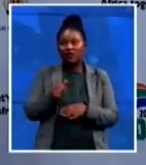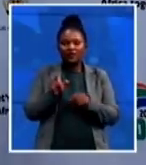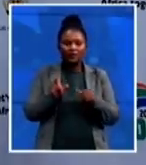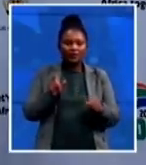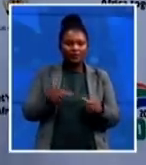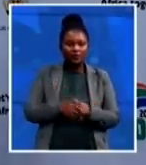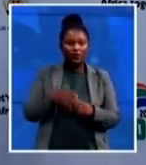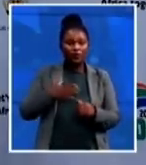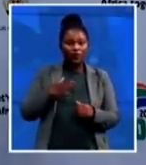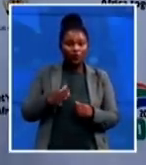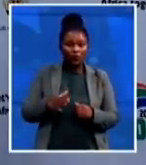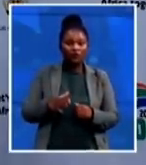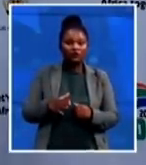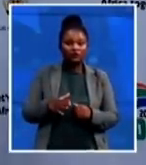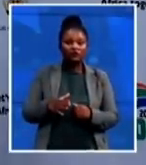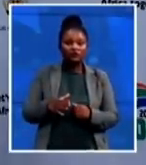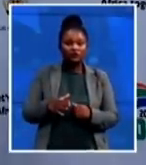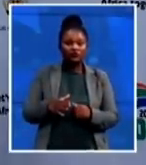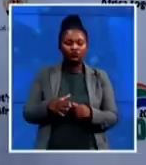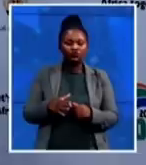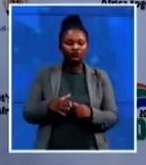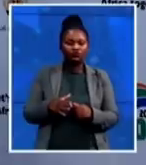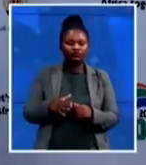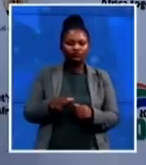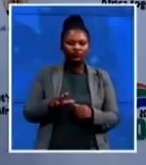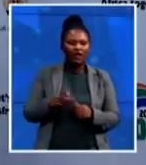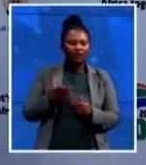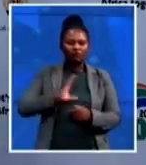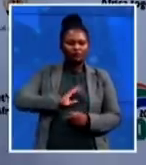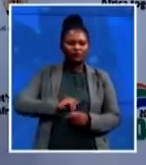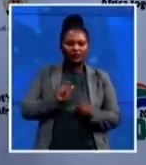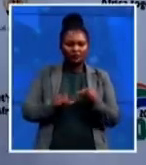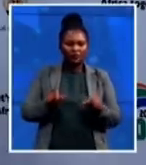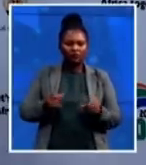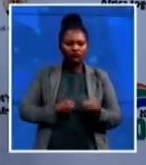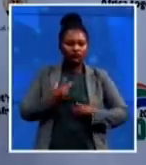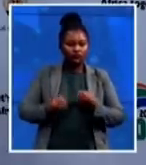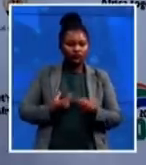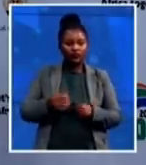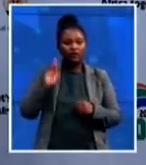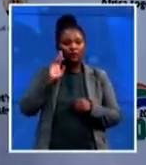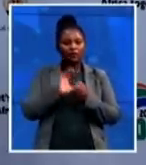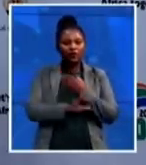views, because Constitution encourages us to engage them.